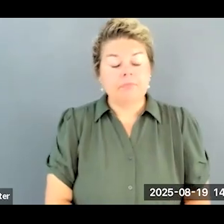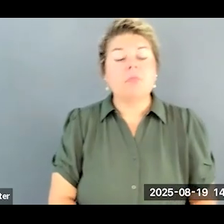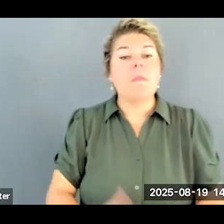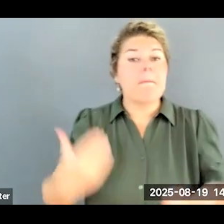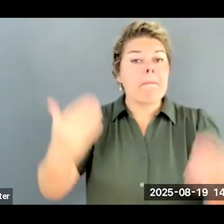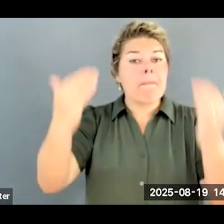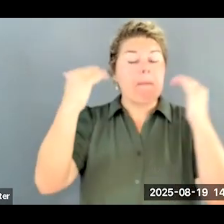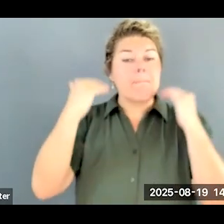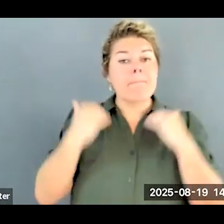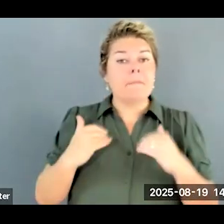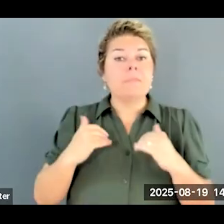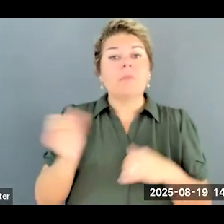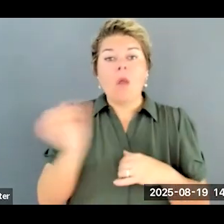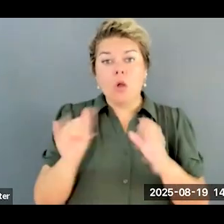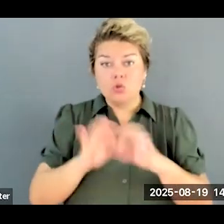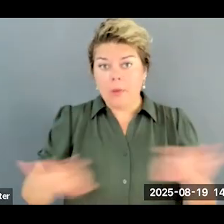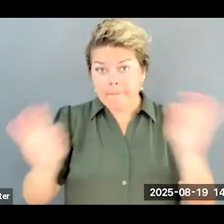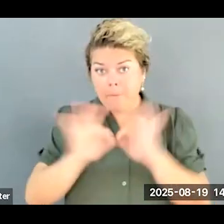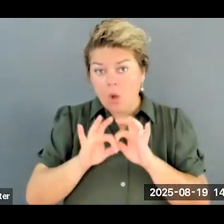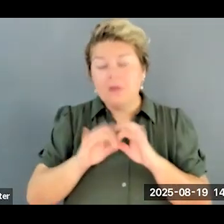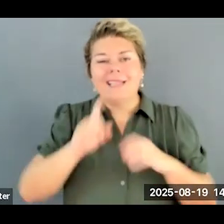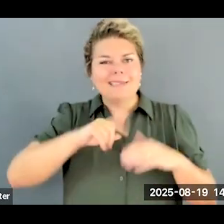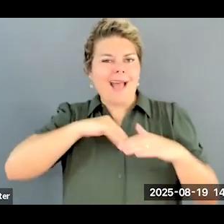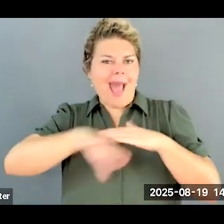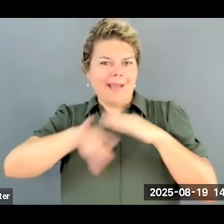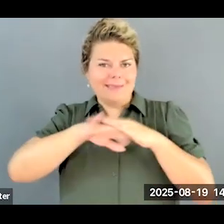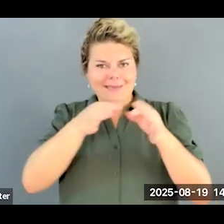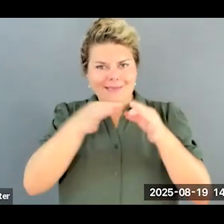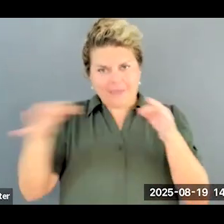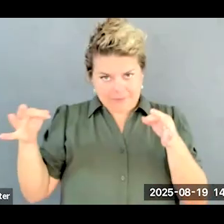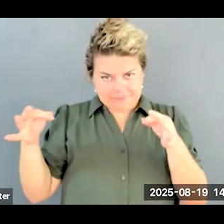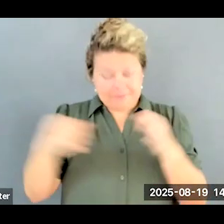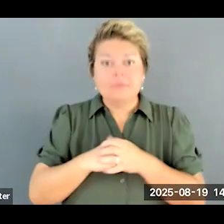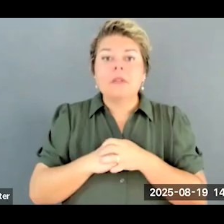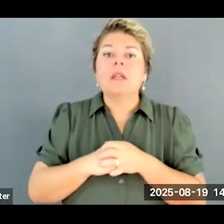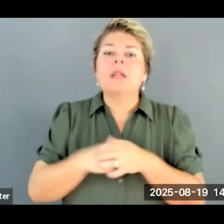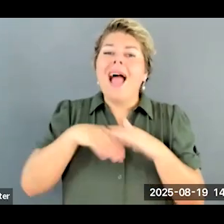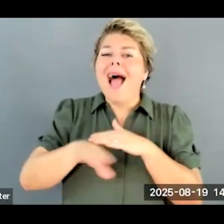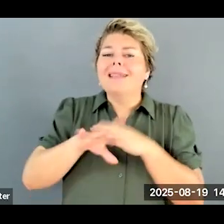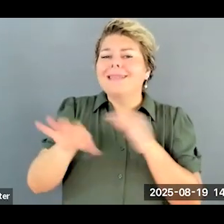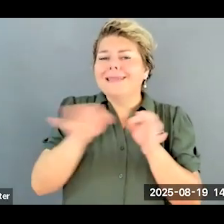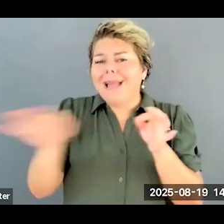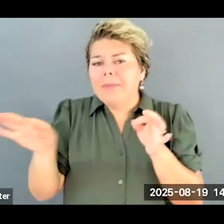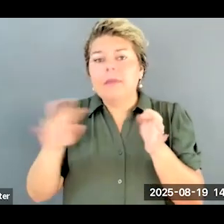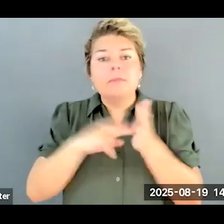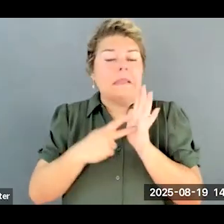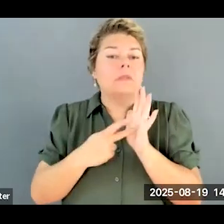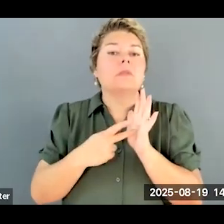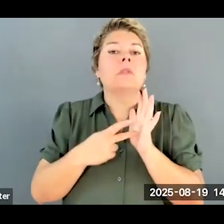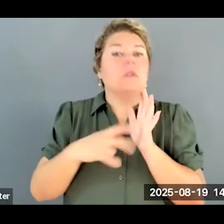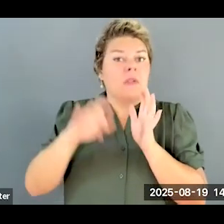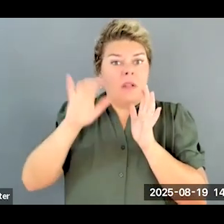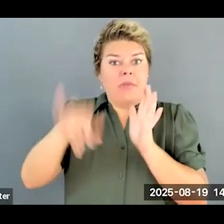Another important thing that you want to put out is an access statement. So, an access statement informs participants of the